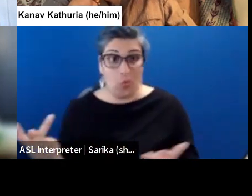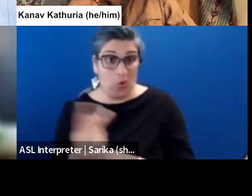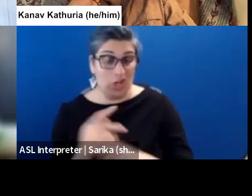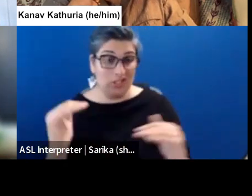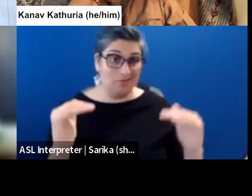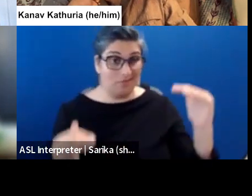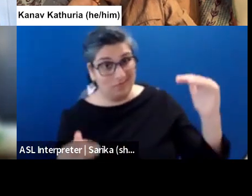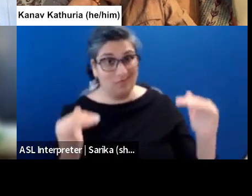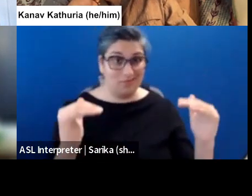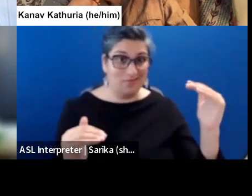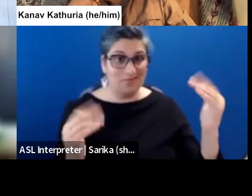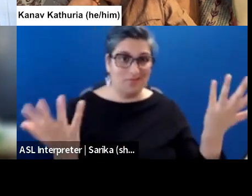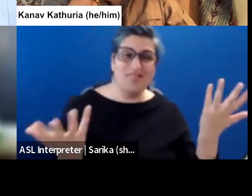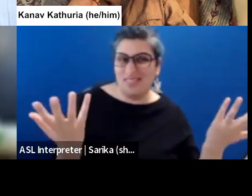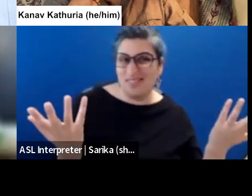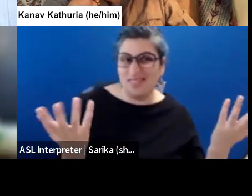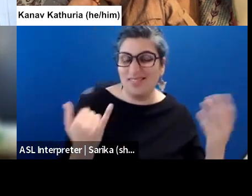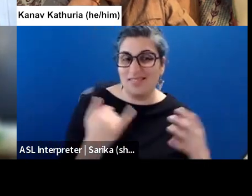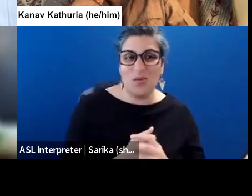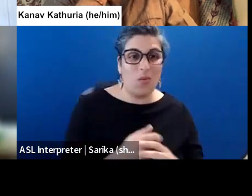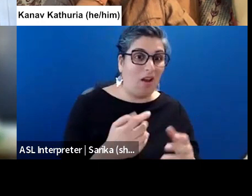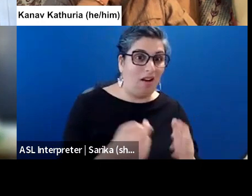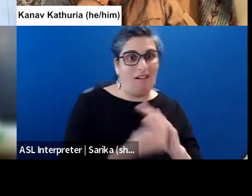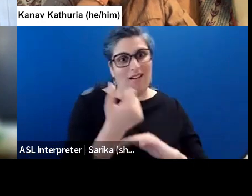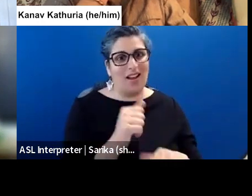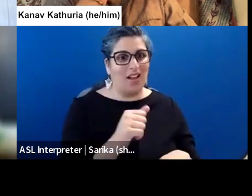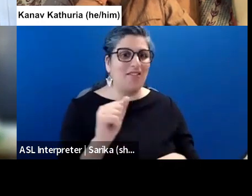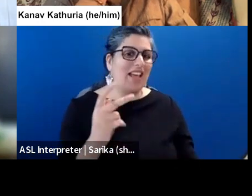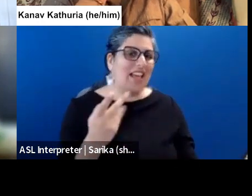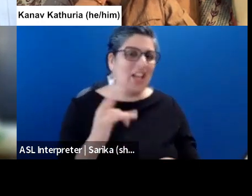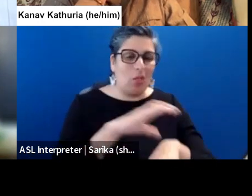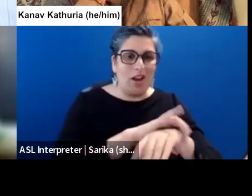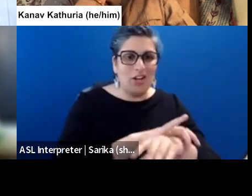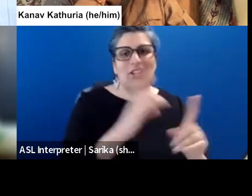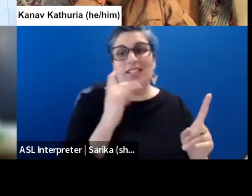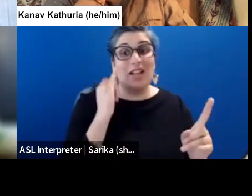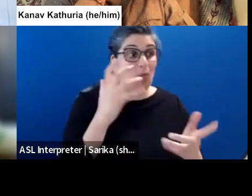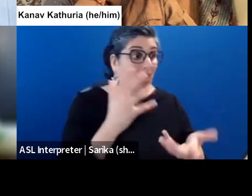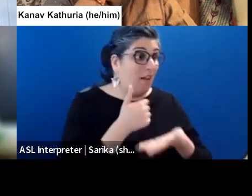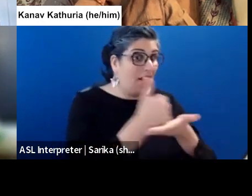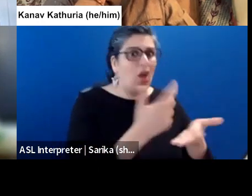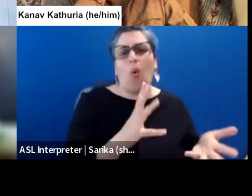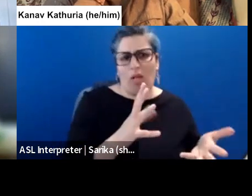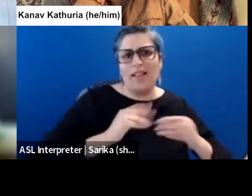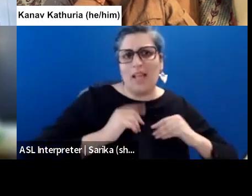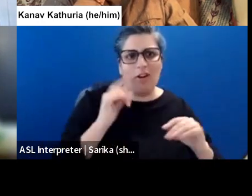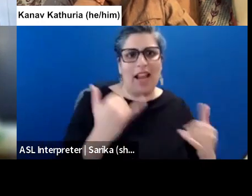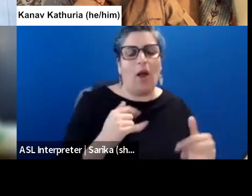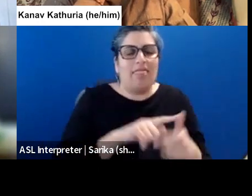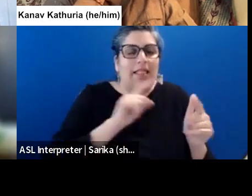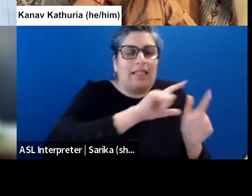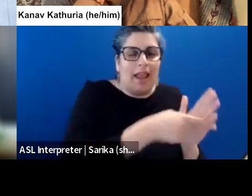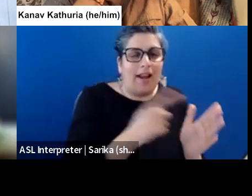but if this will get you out of that institution and into your house, we'll take that for now, right? And then we'll come for you later about that. So we saw